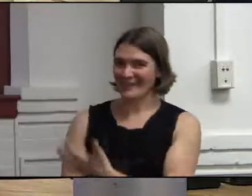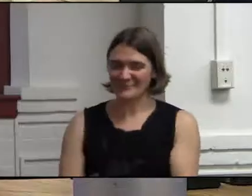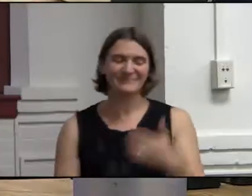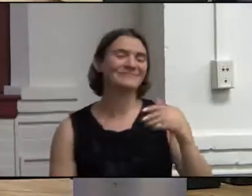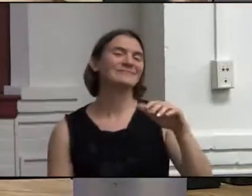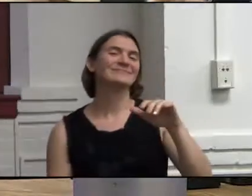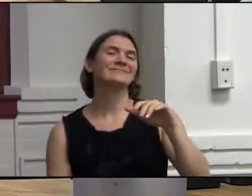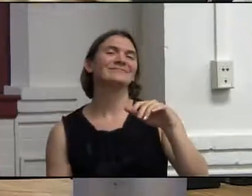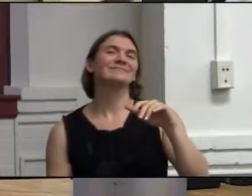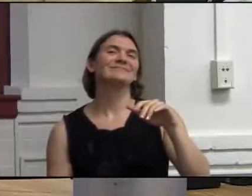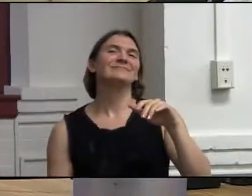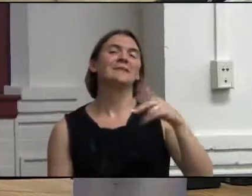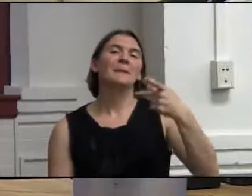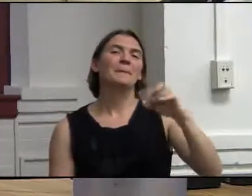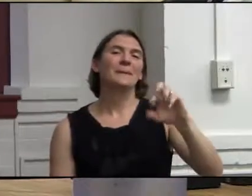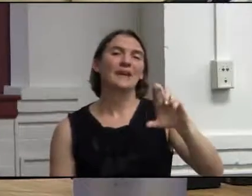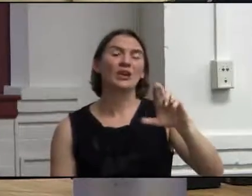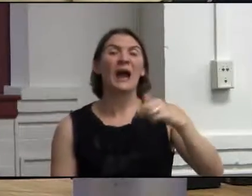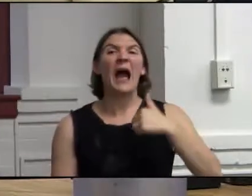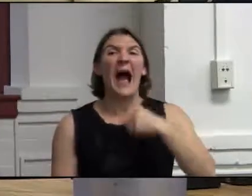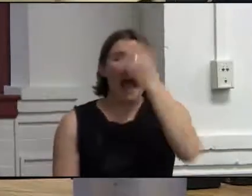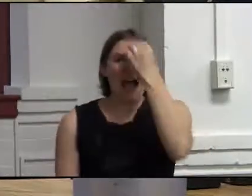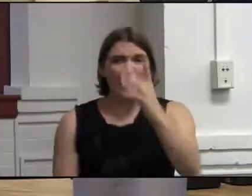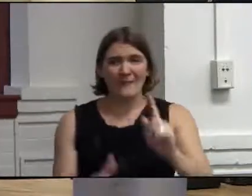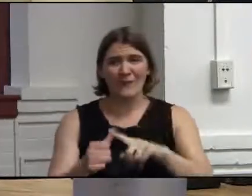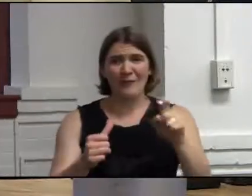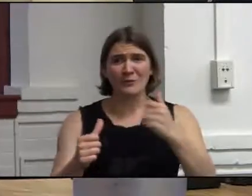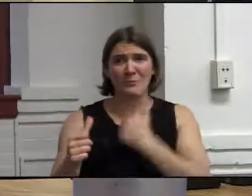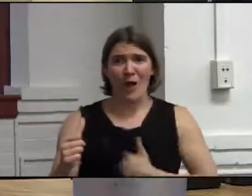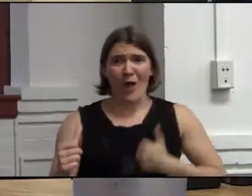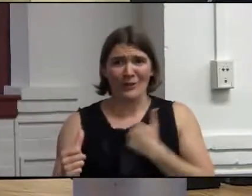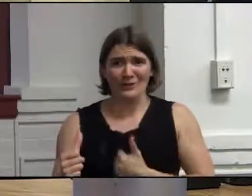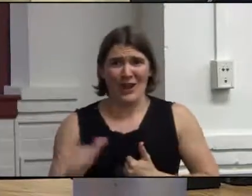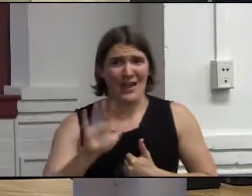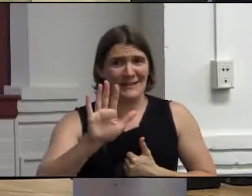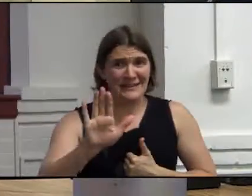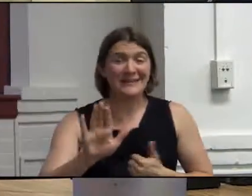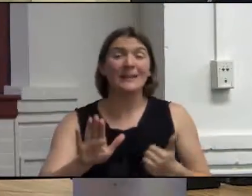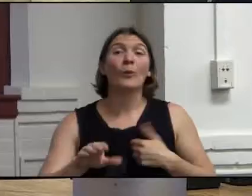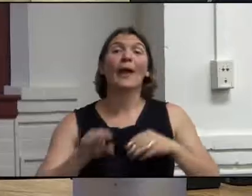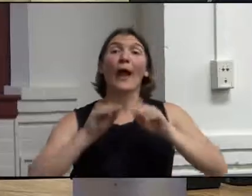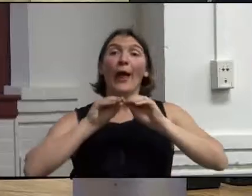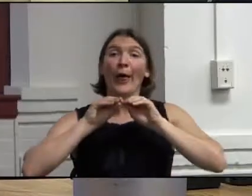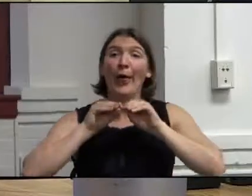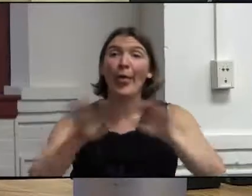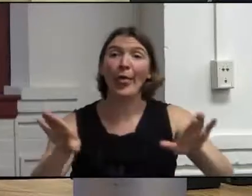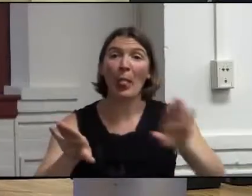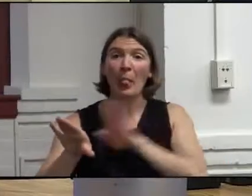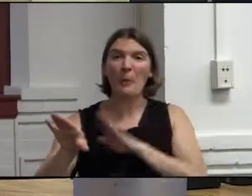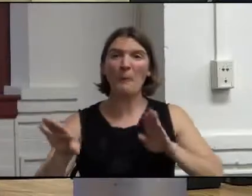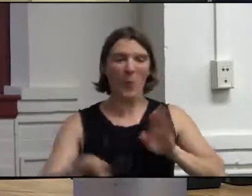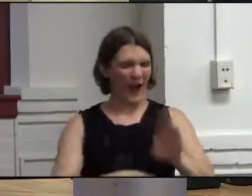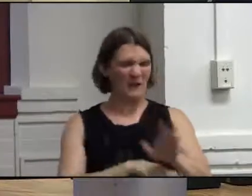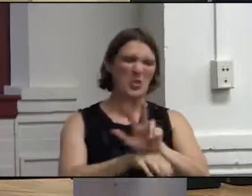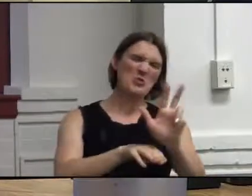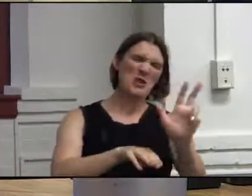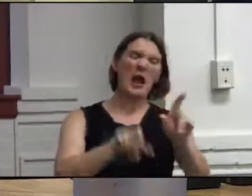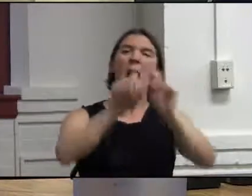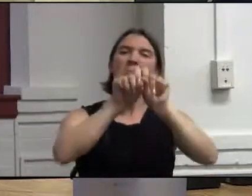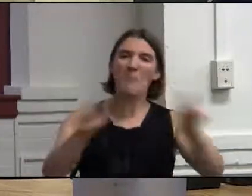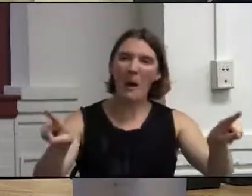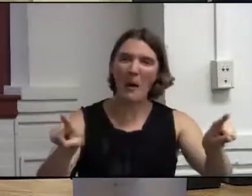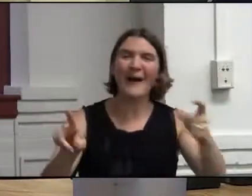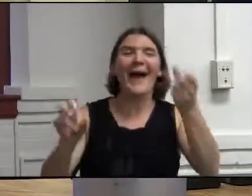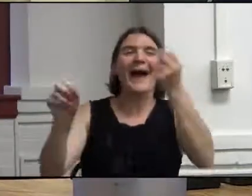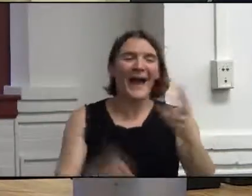So unfortunately, I begin with an apology. We sent out to the board at just before 3 o'clock this afternoon and posted